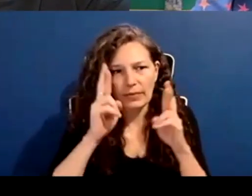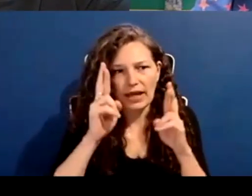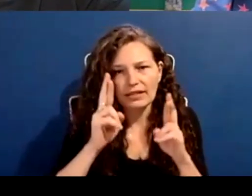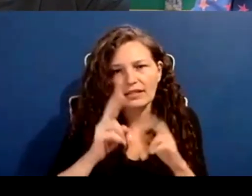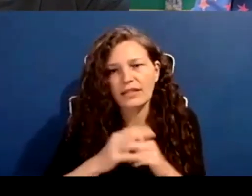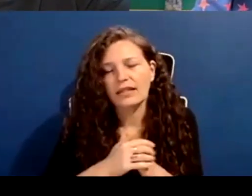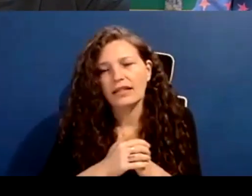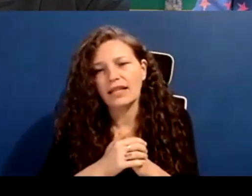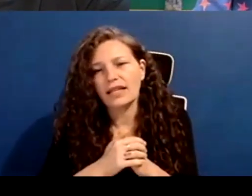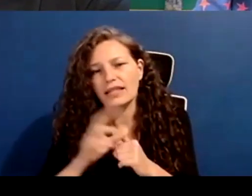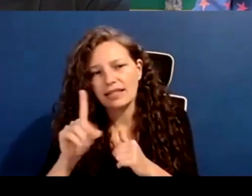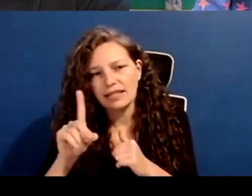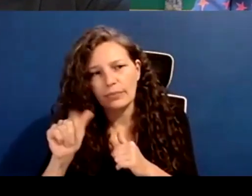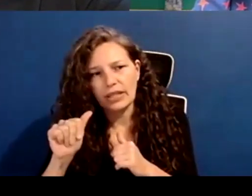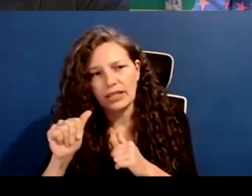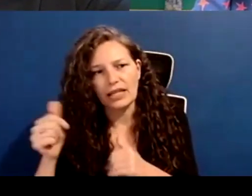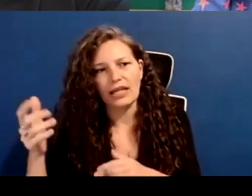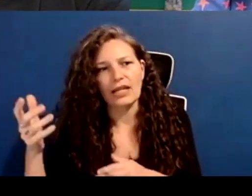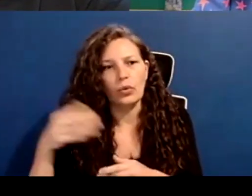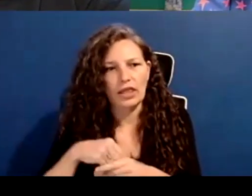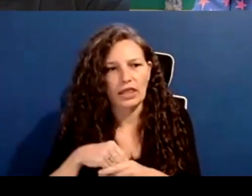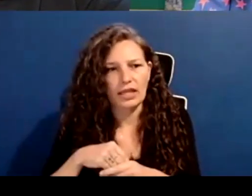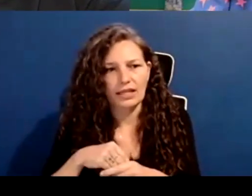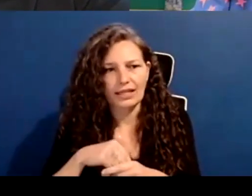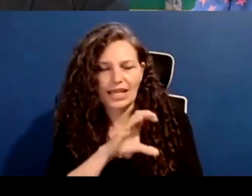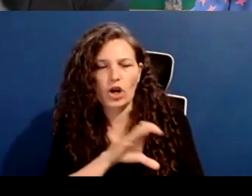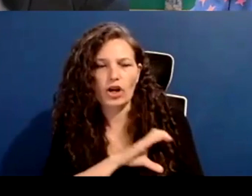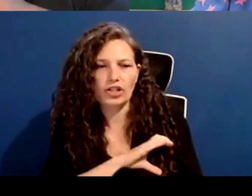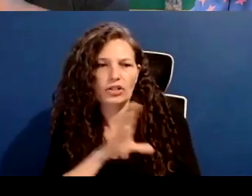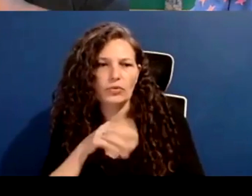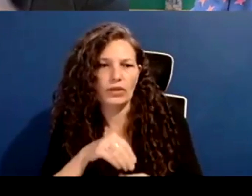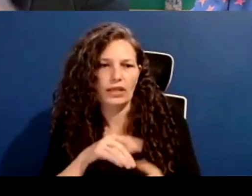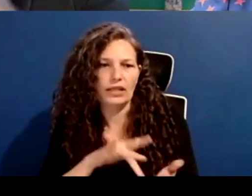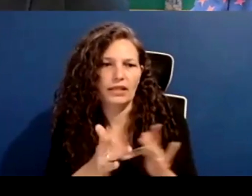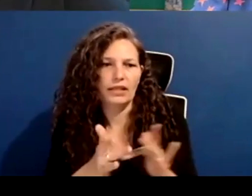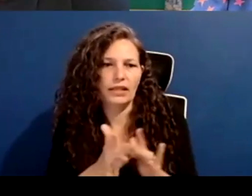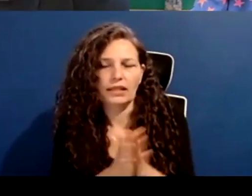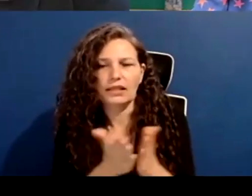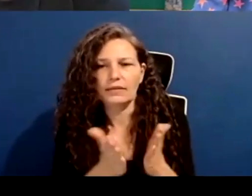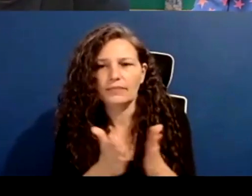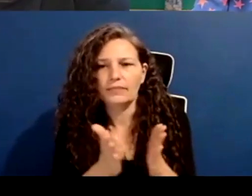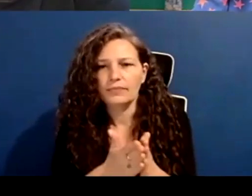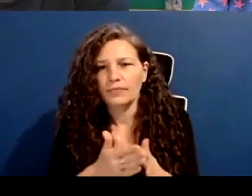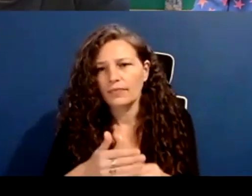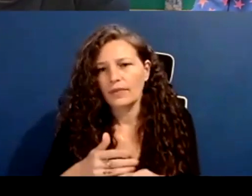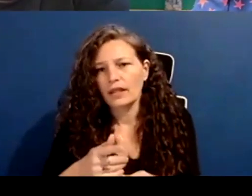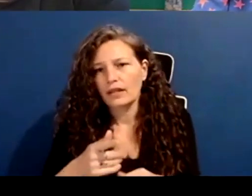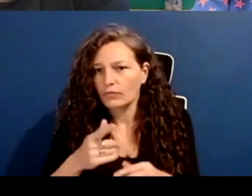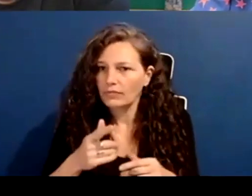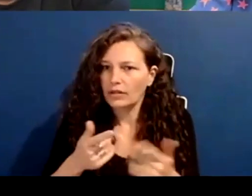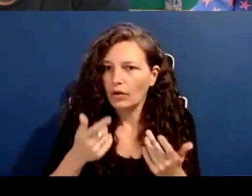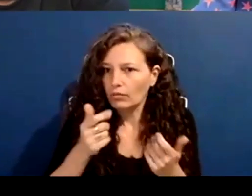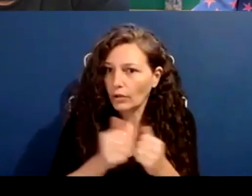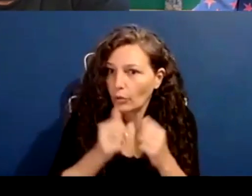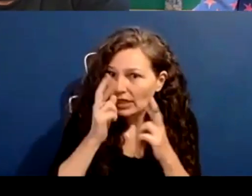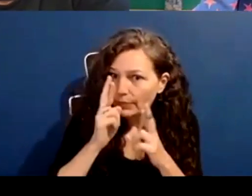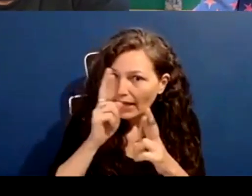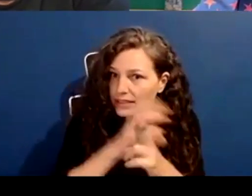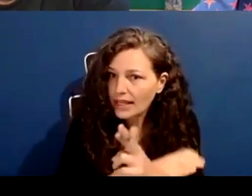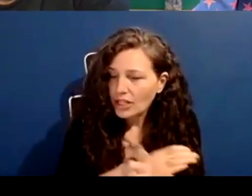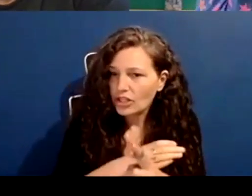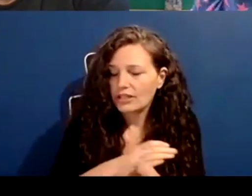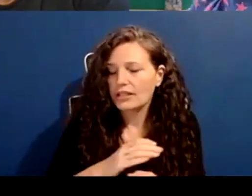us through your process of rereading scripture with an anti-ableist interpretation?